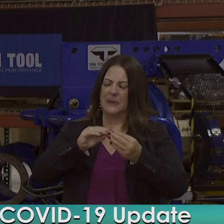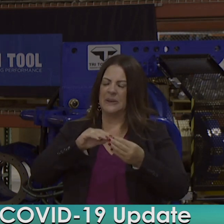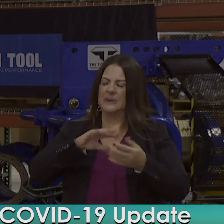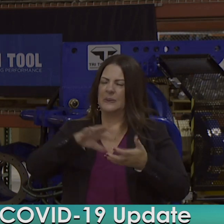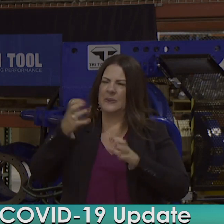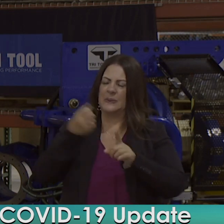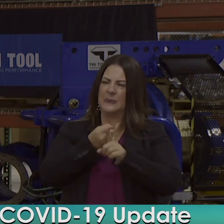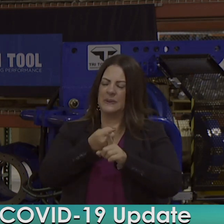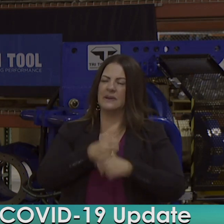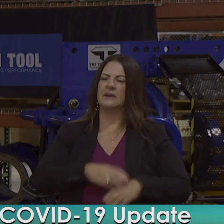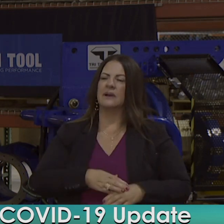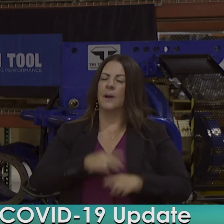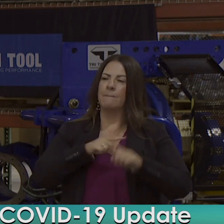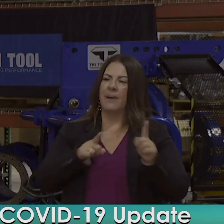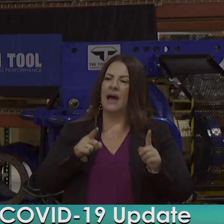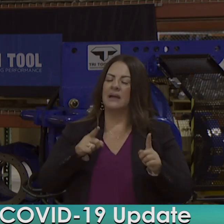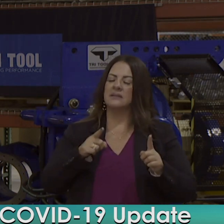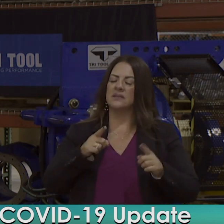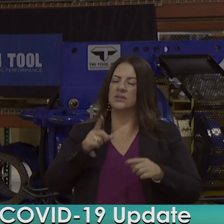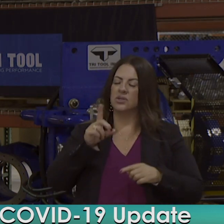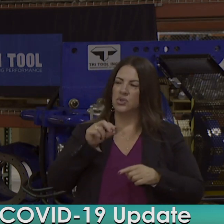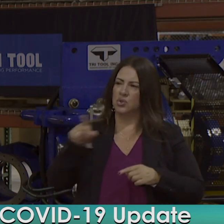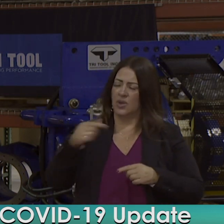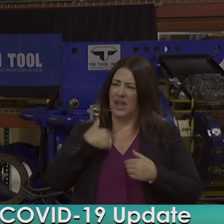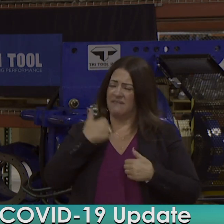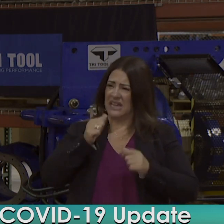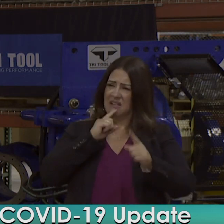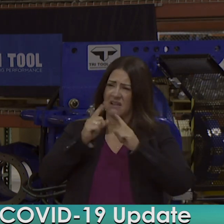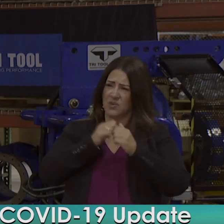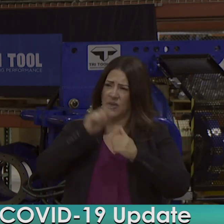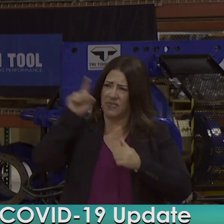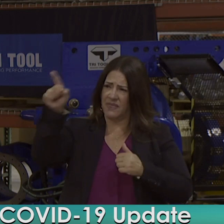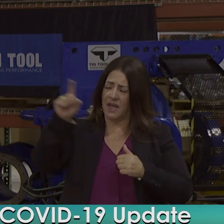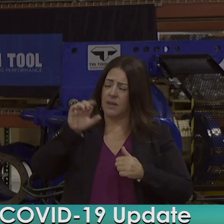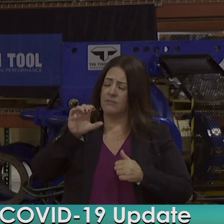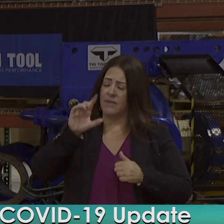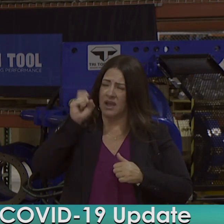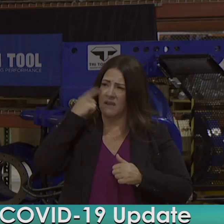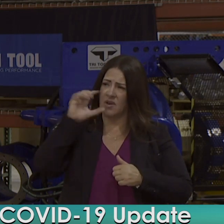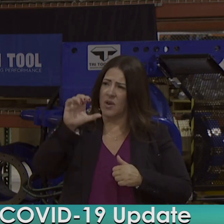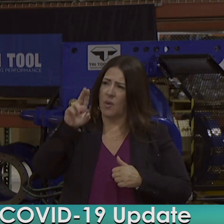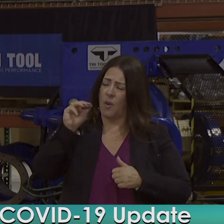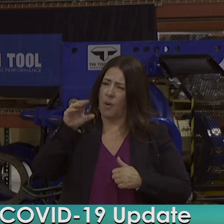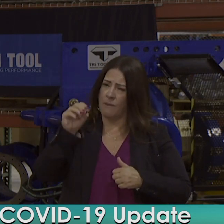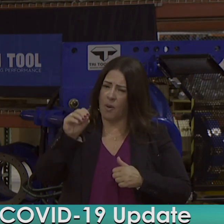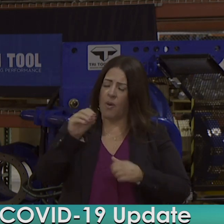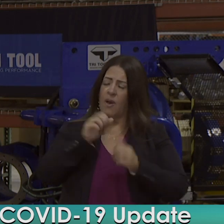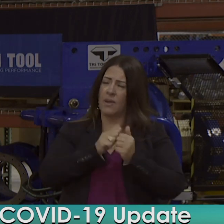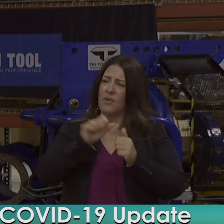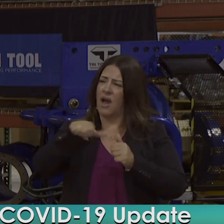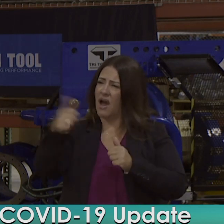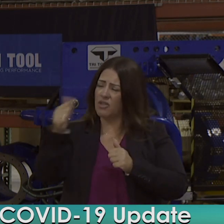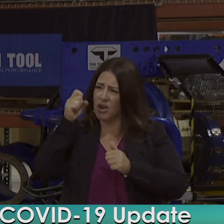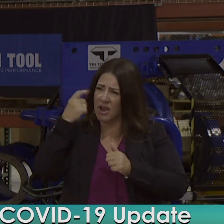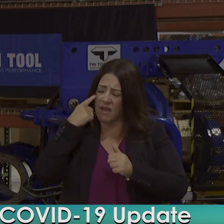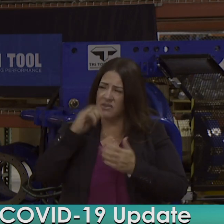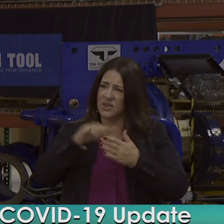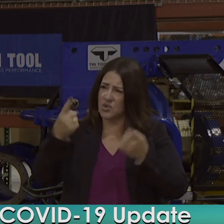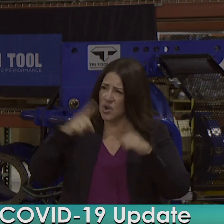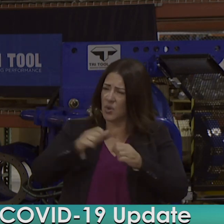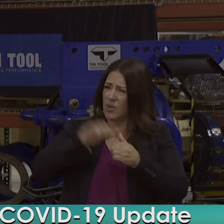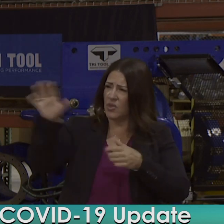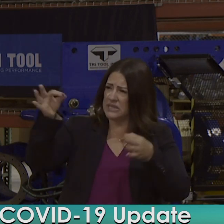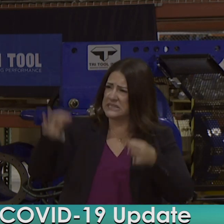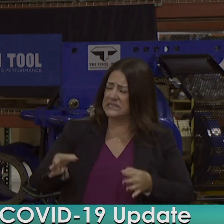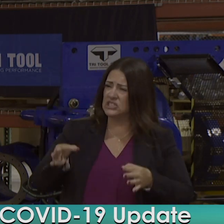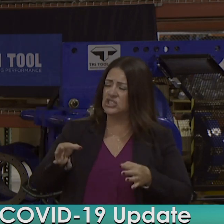do exceed their criteria. Have you had any conversations with Governor Cuomo or the other governors about this? Do you agree with their